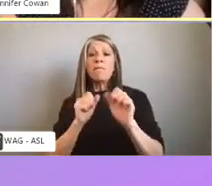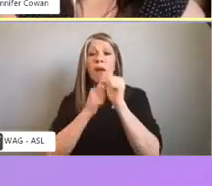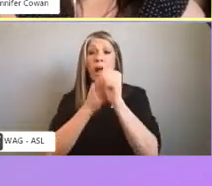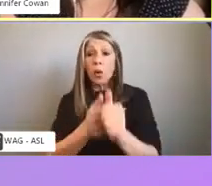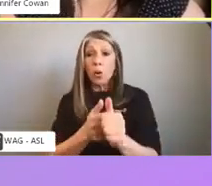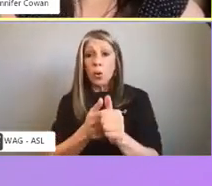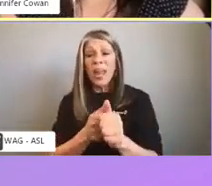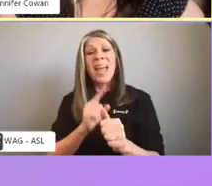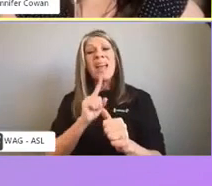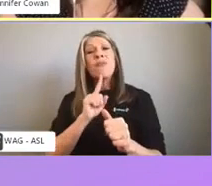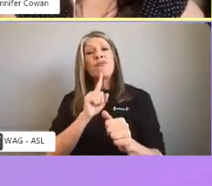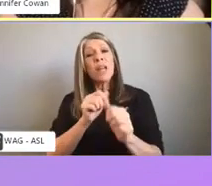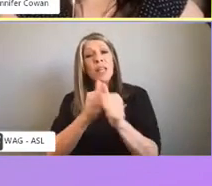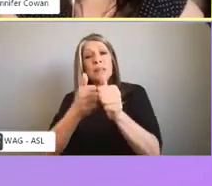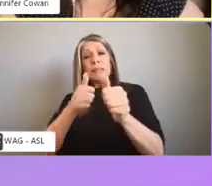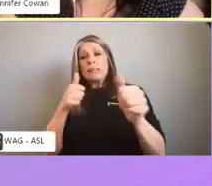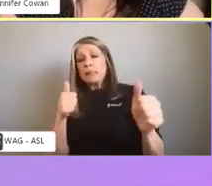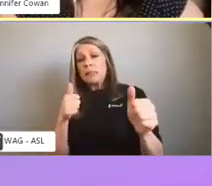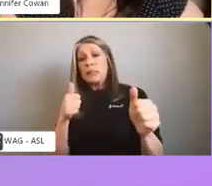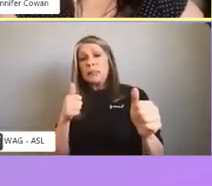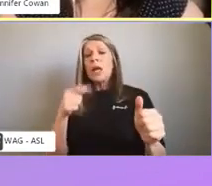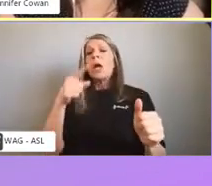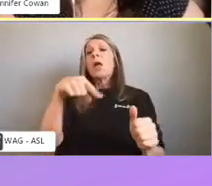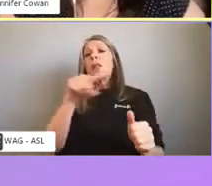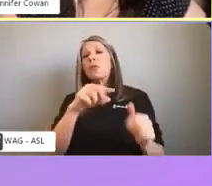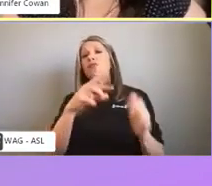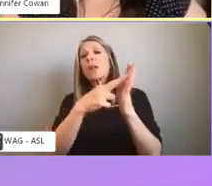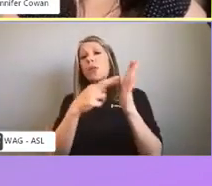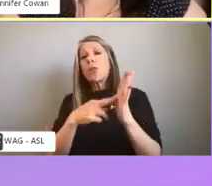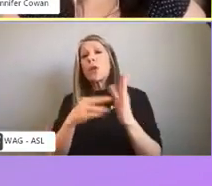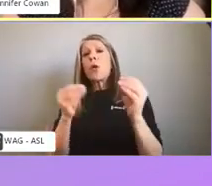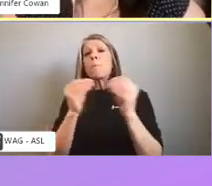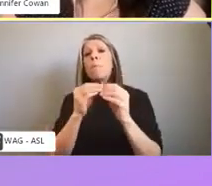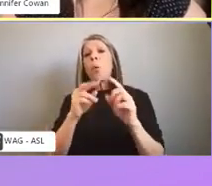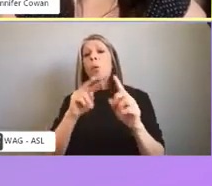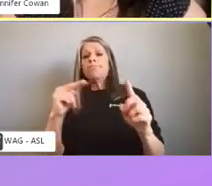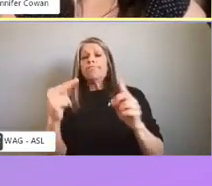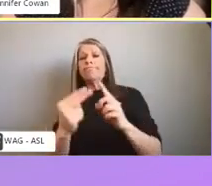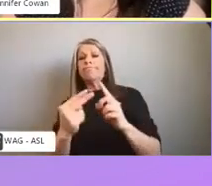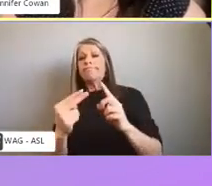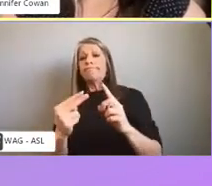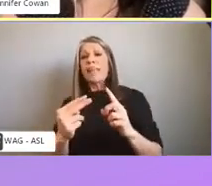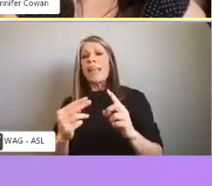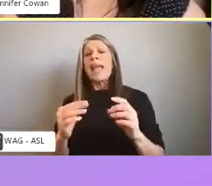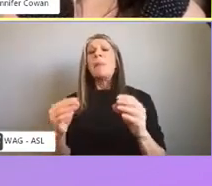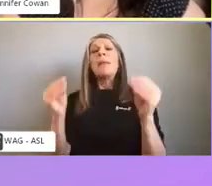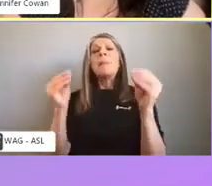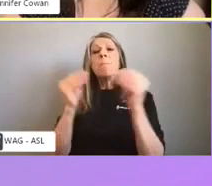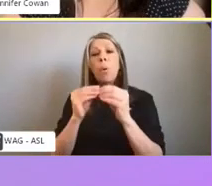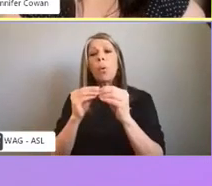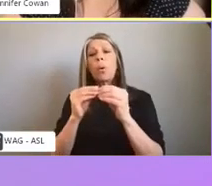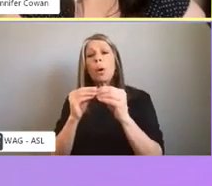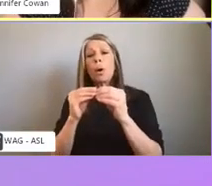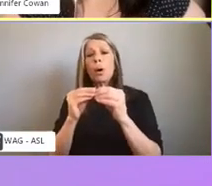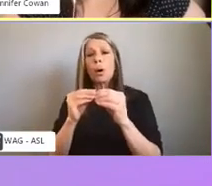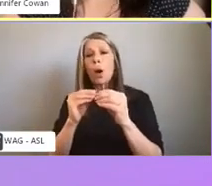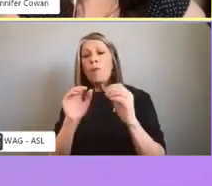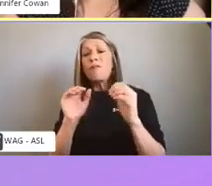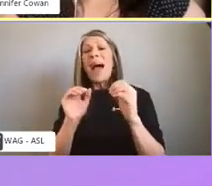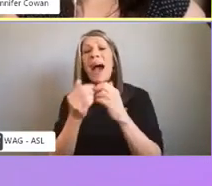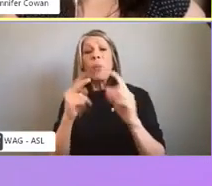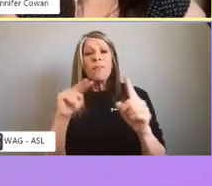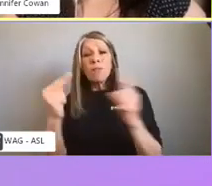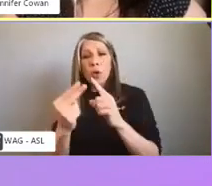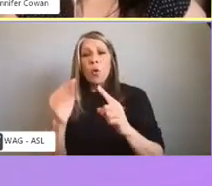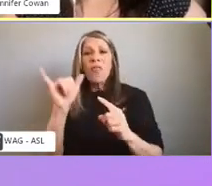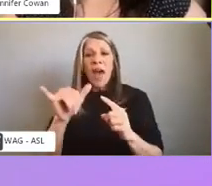us away from regulations that are more subjective and asking us to be more prescriptive with how we viewed an obligation. And that's